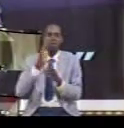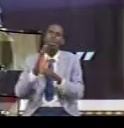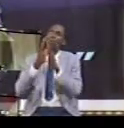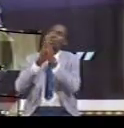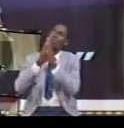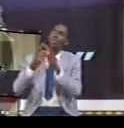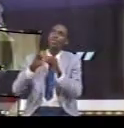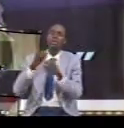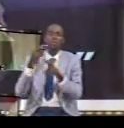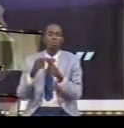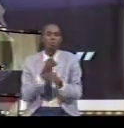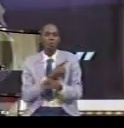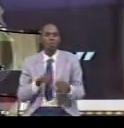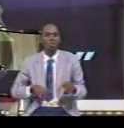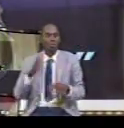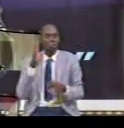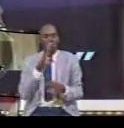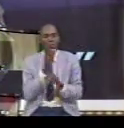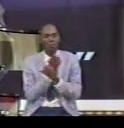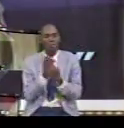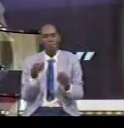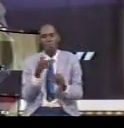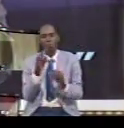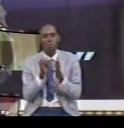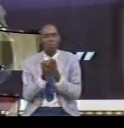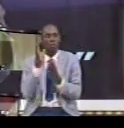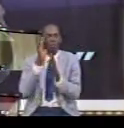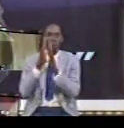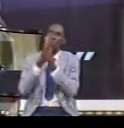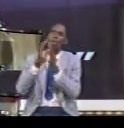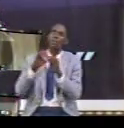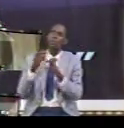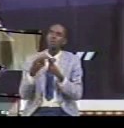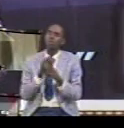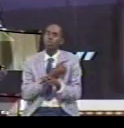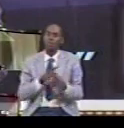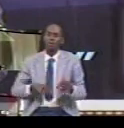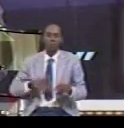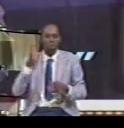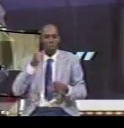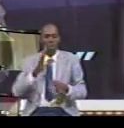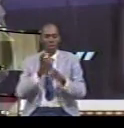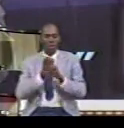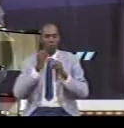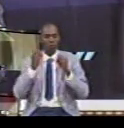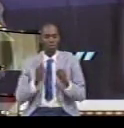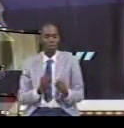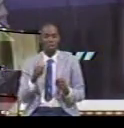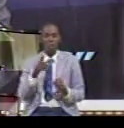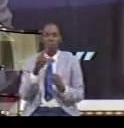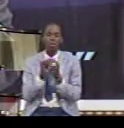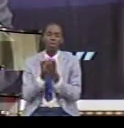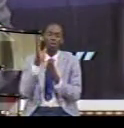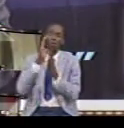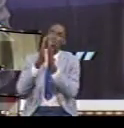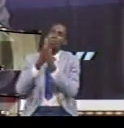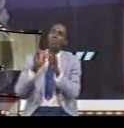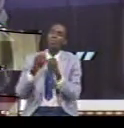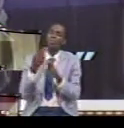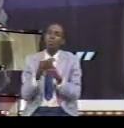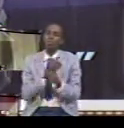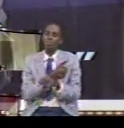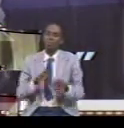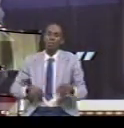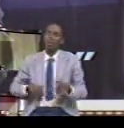Lord shall be saved. Whosoever shall call on the name of the Lord shall be strengthened. Whosoever shall call on the name of the Lord, answer is coming